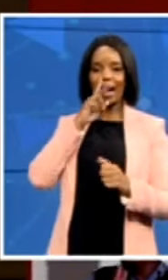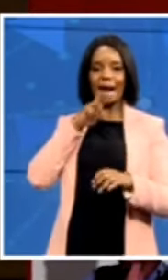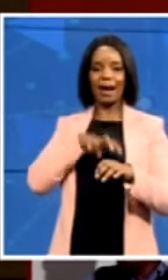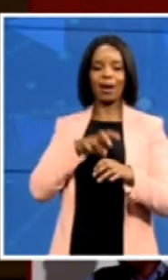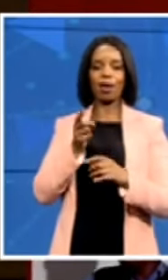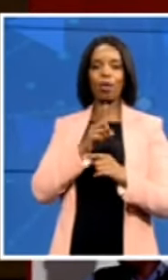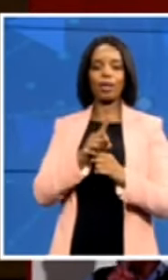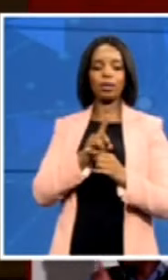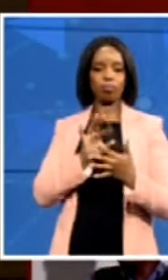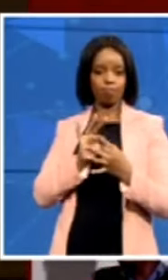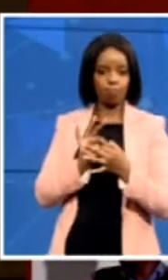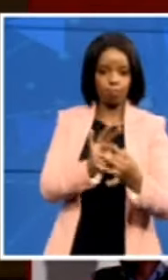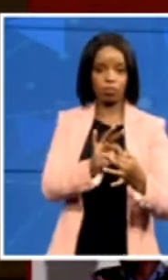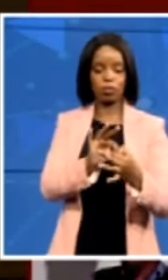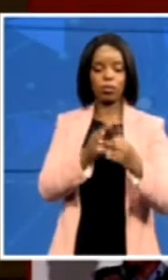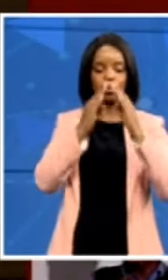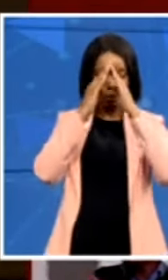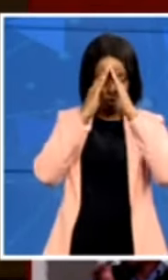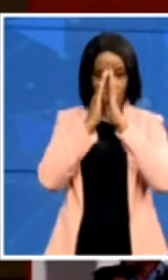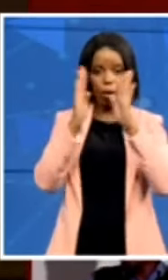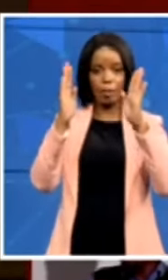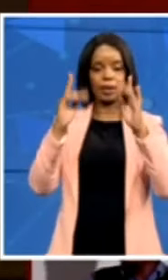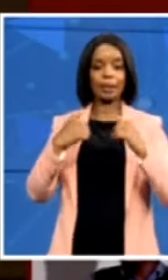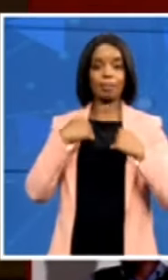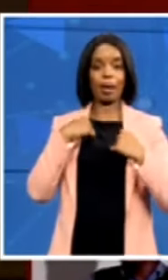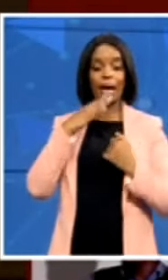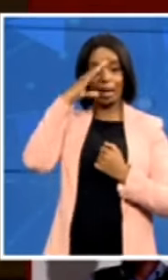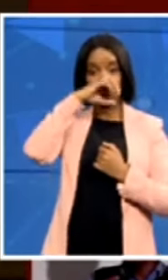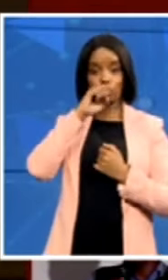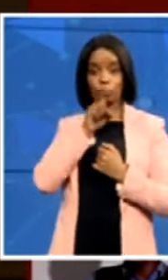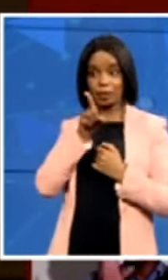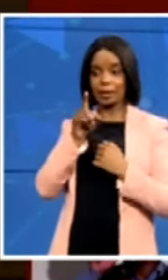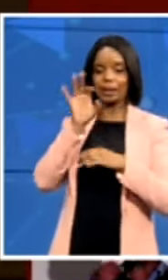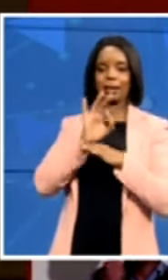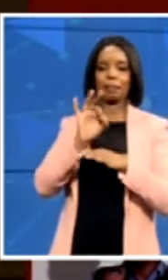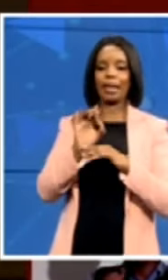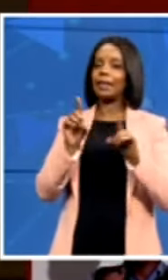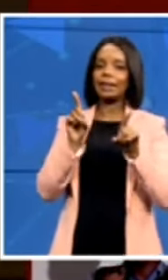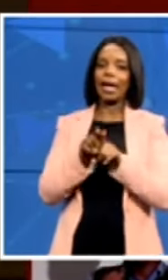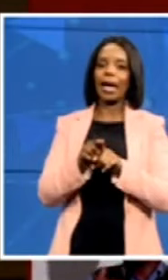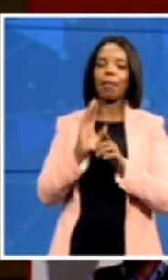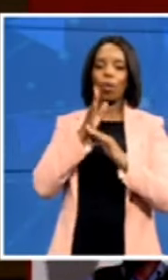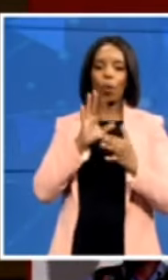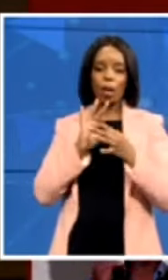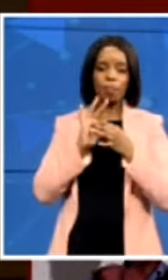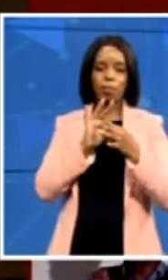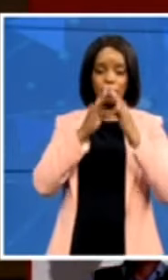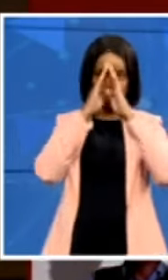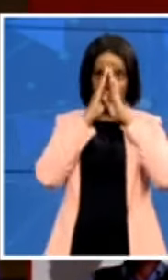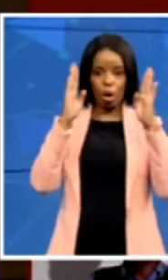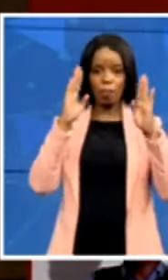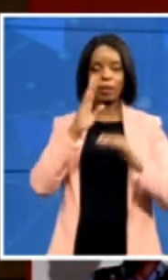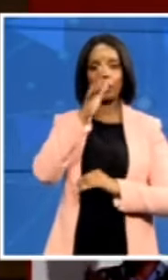also will require obedience and dedication. We've got 8 years left of the National Development Plan, because we